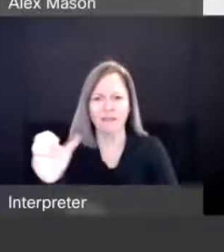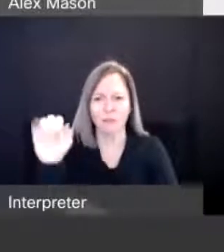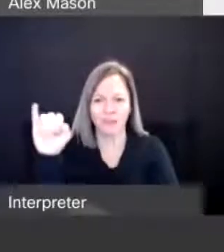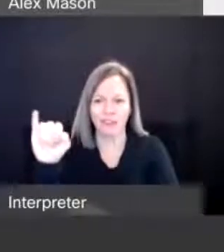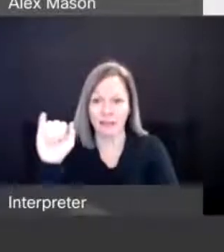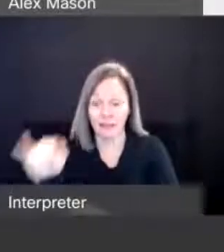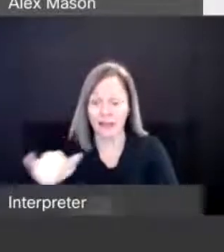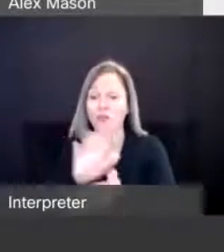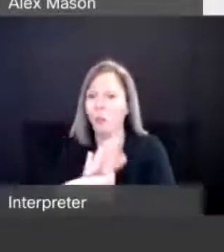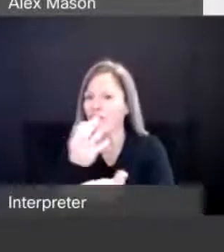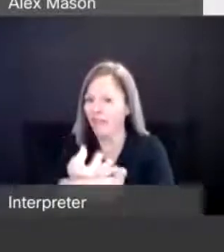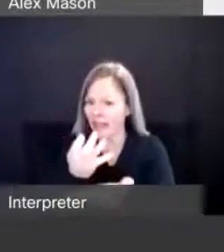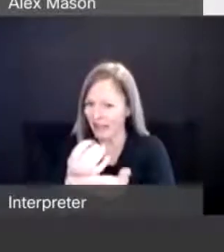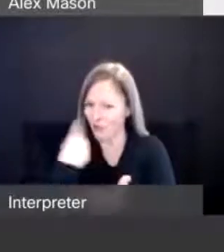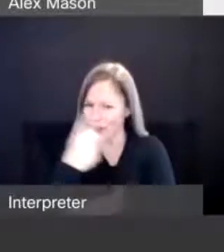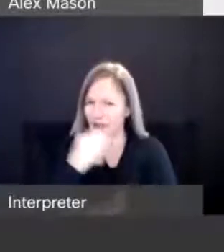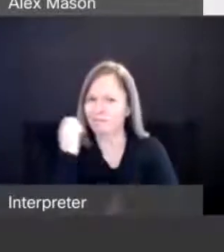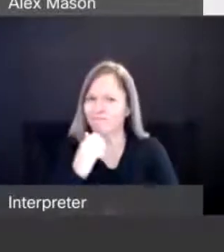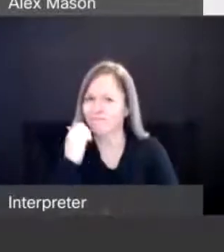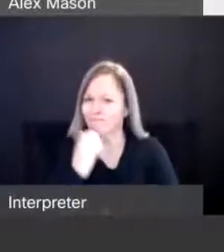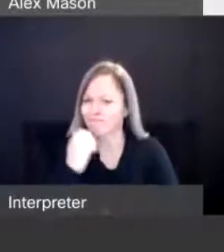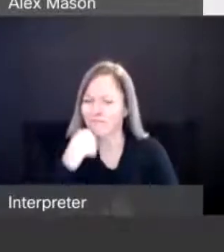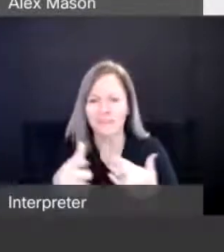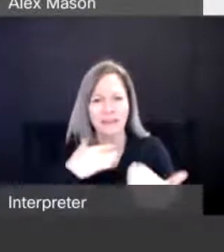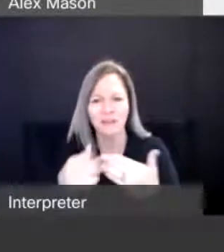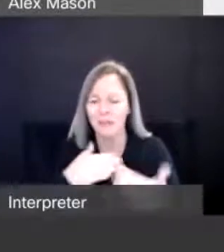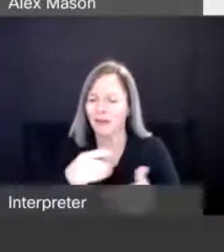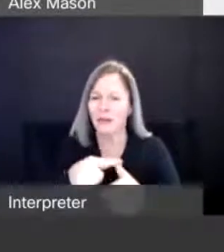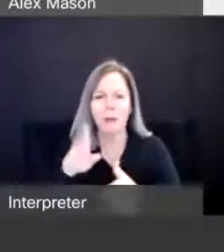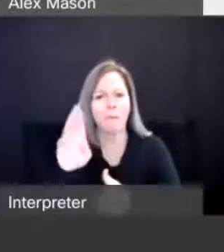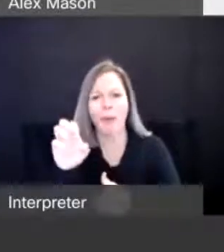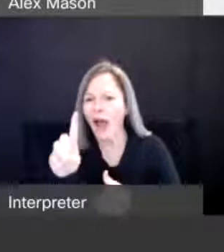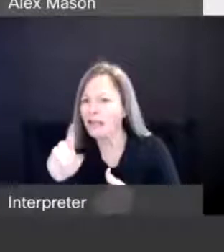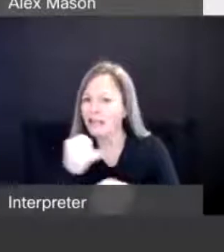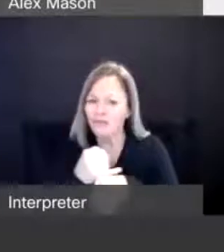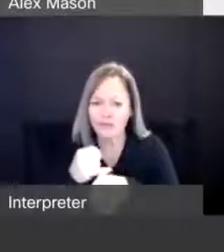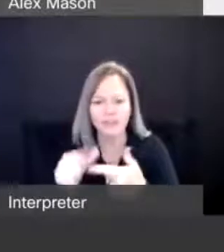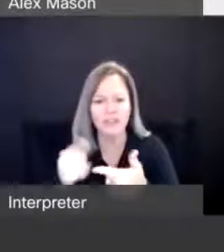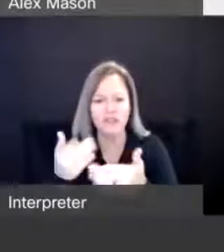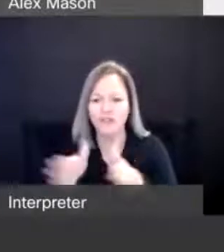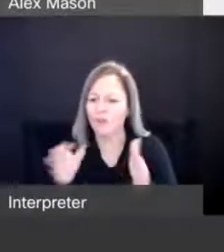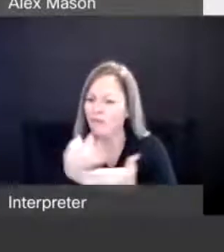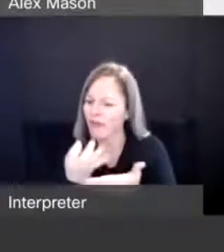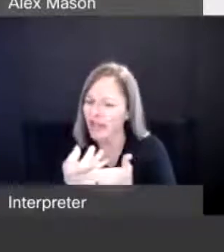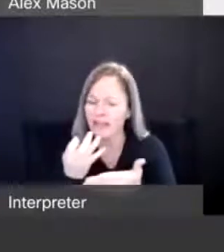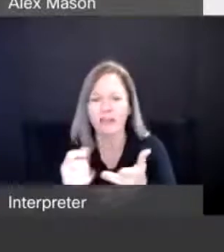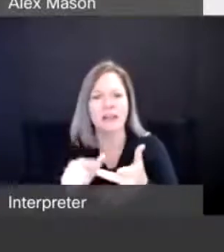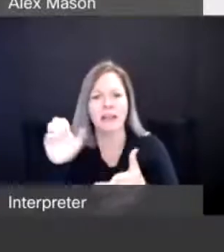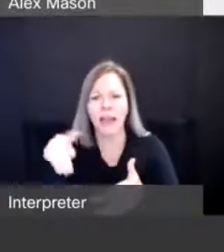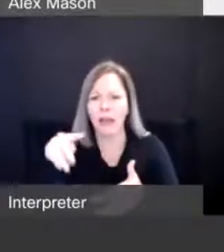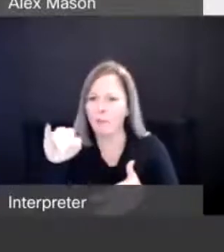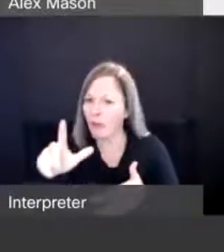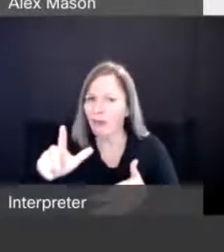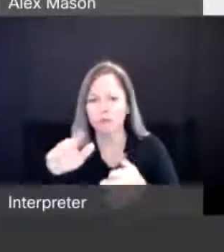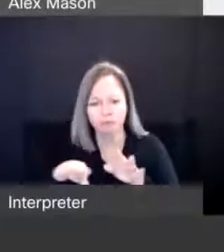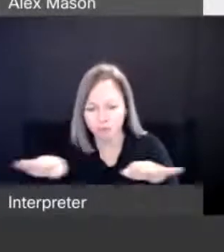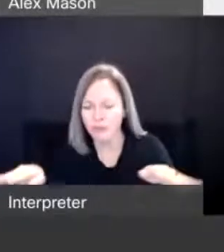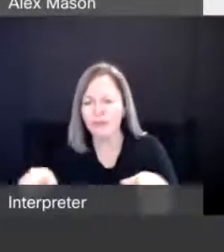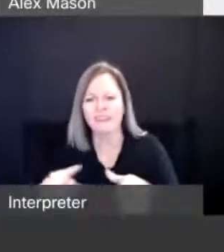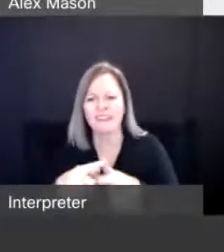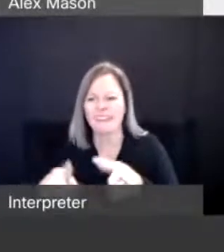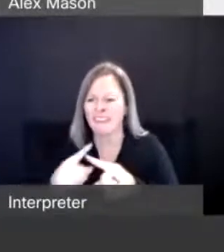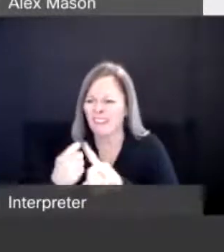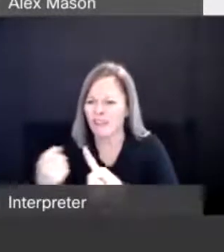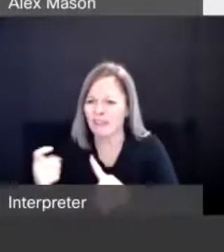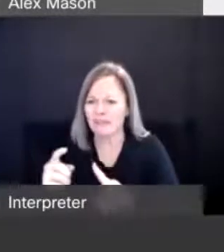on a daily basis, whether you're looking at bond and interest or looking at general fund or looking at capital outlay. There's just some interesting intricacies that